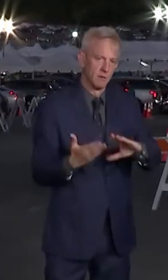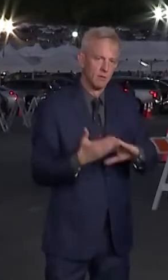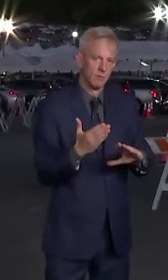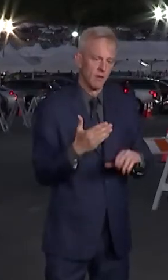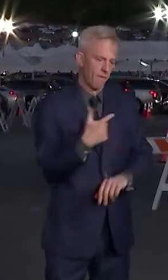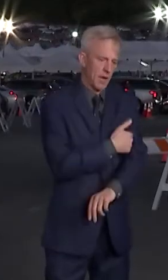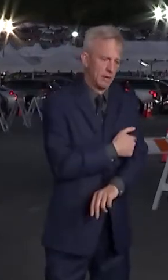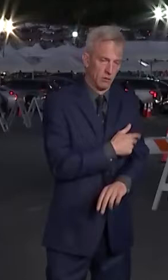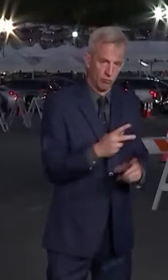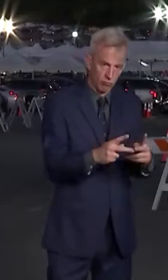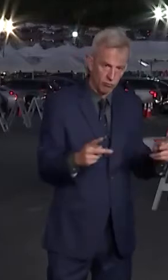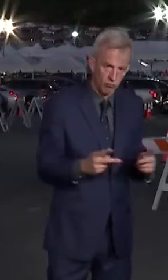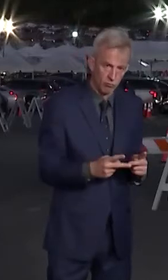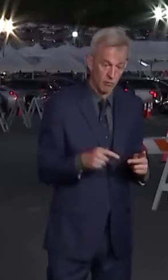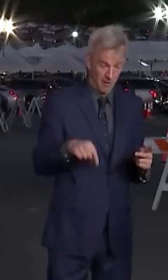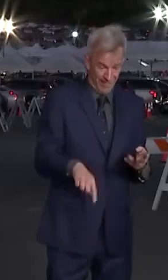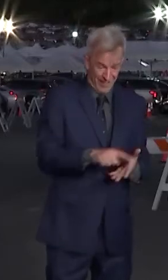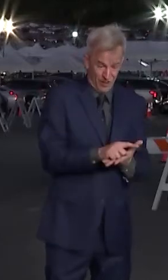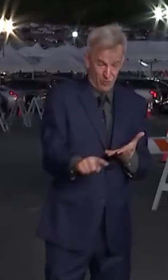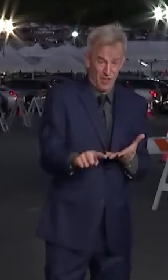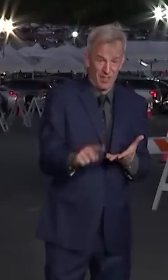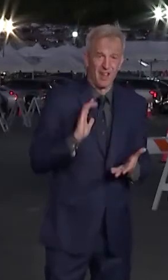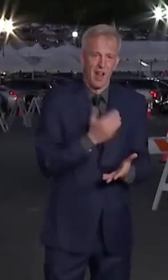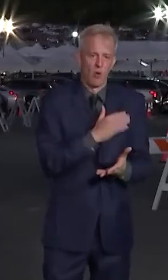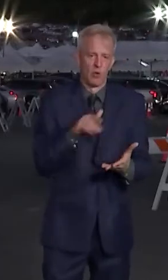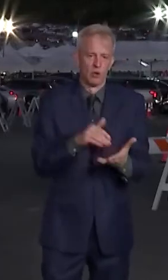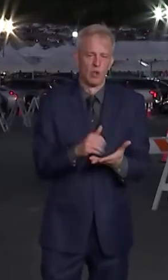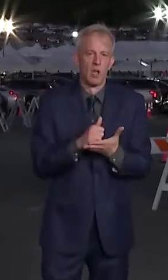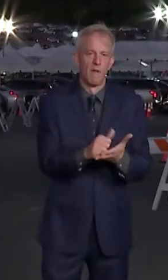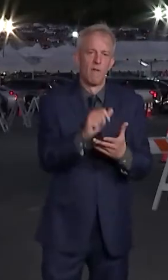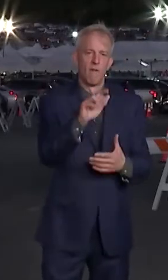And this week, our centers have helped